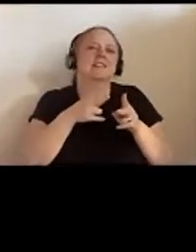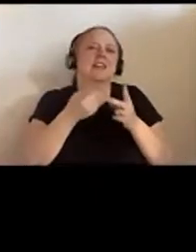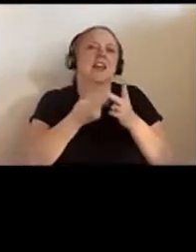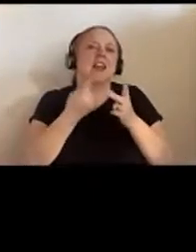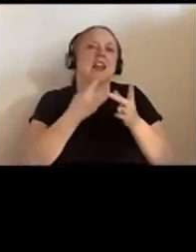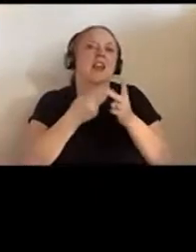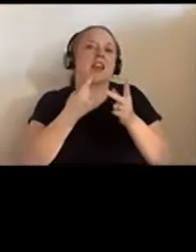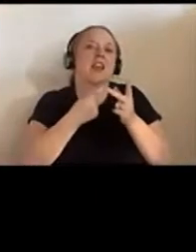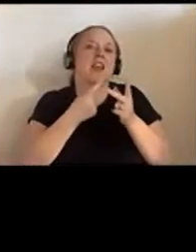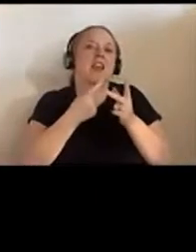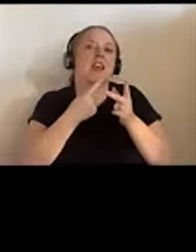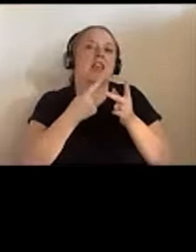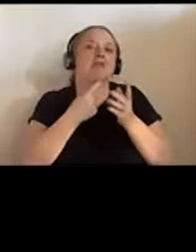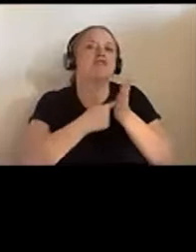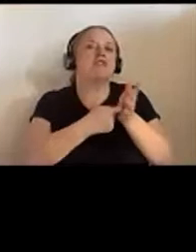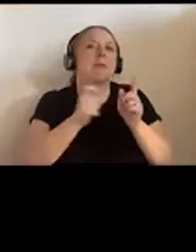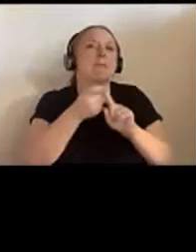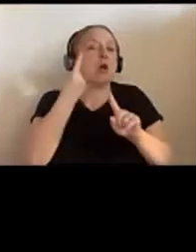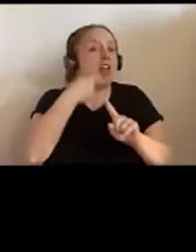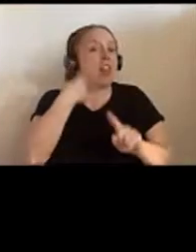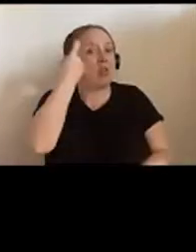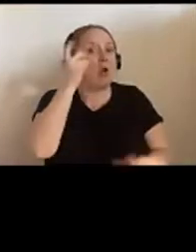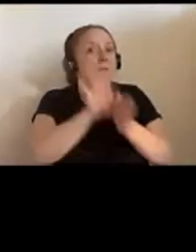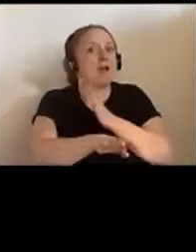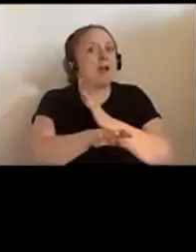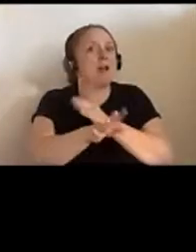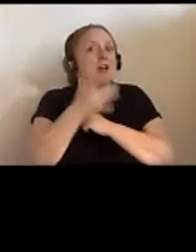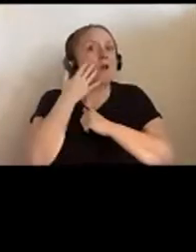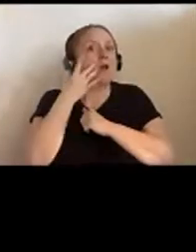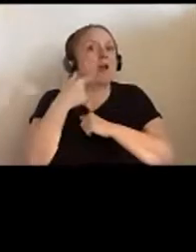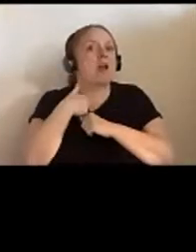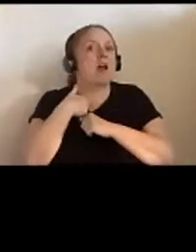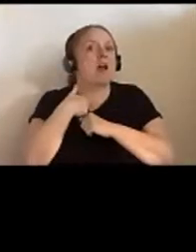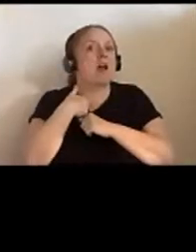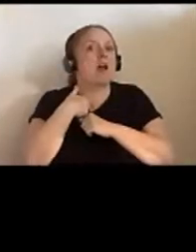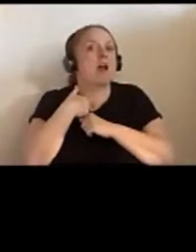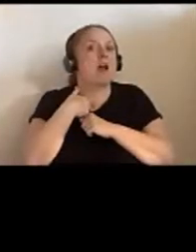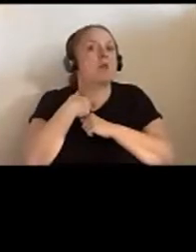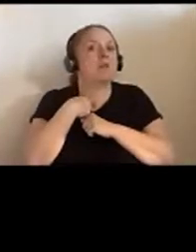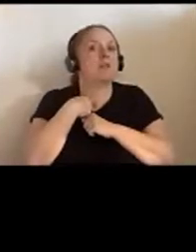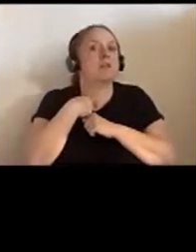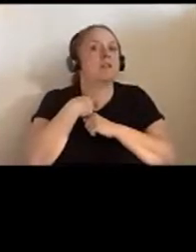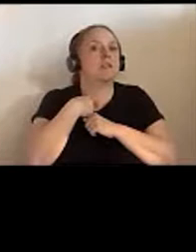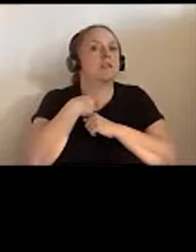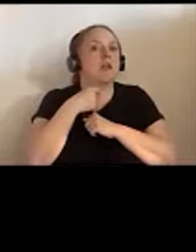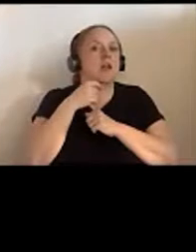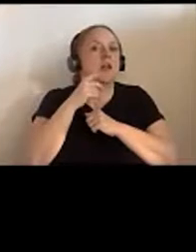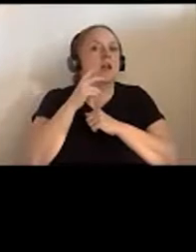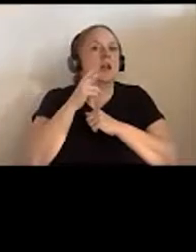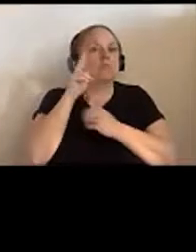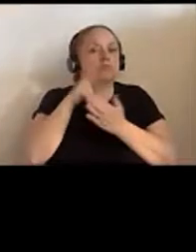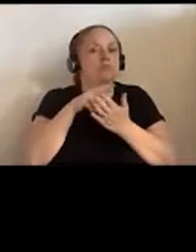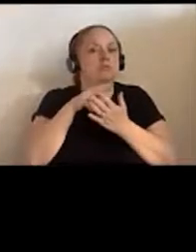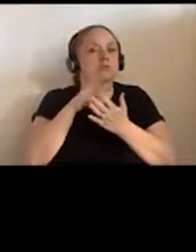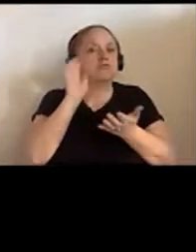of reference point that I thought about when I was encountering Return, which is forensic architecture.